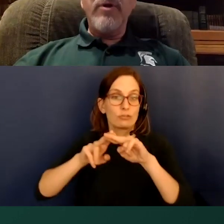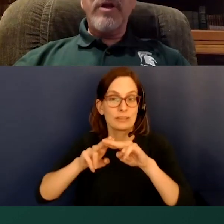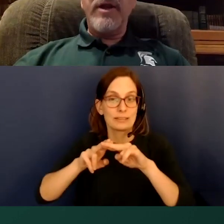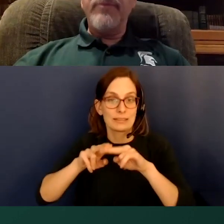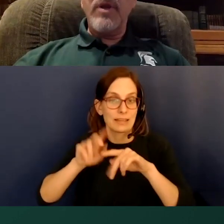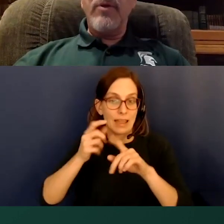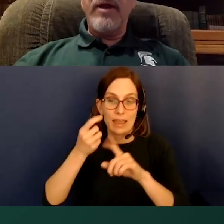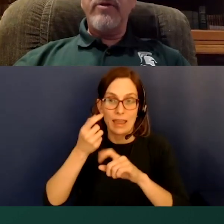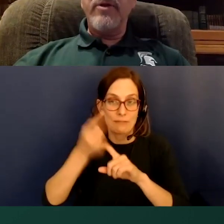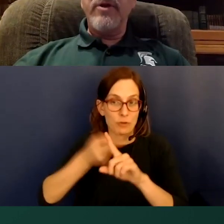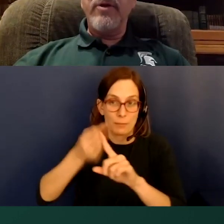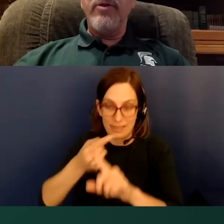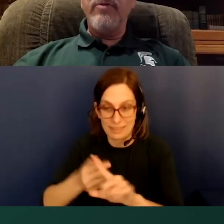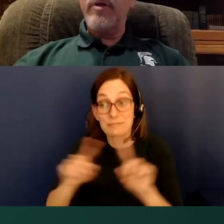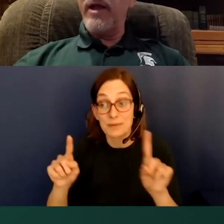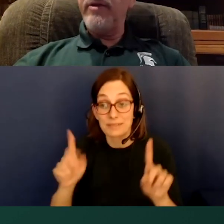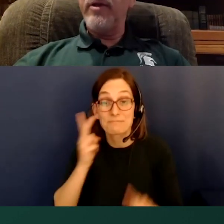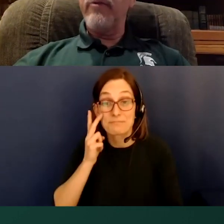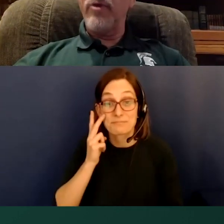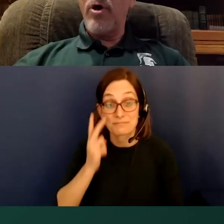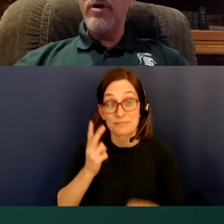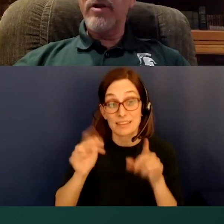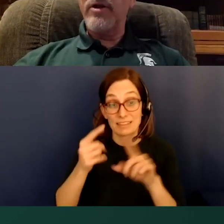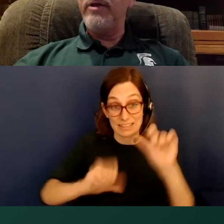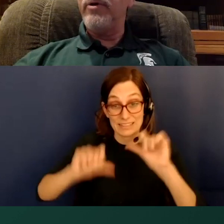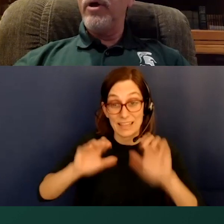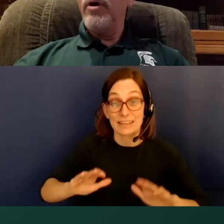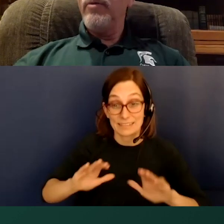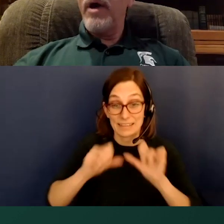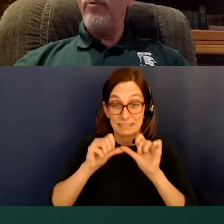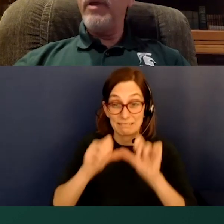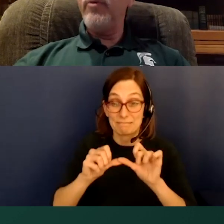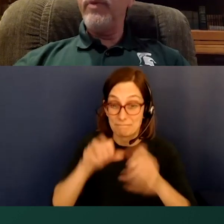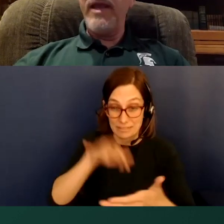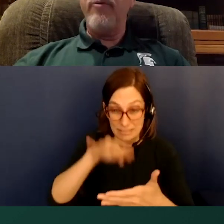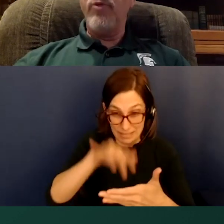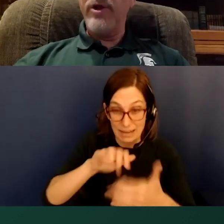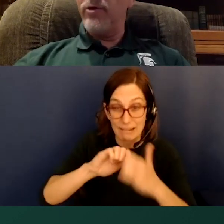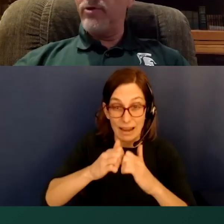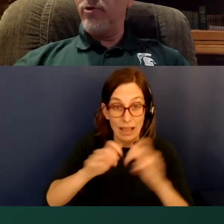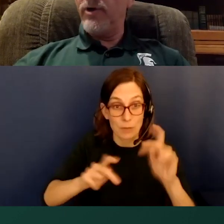I will say that scientists have long studied how people